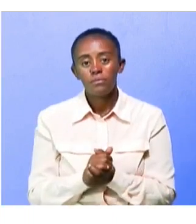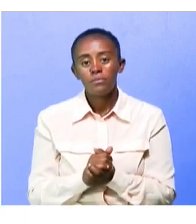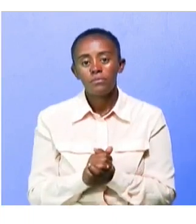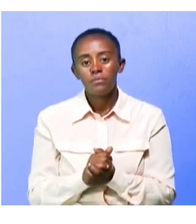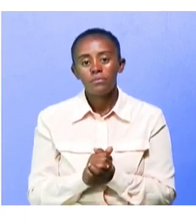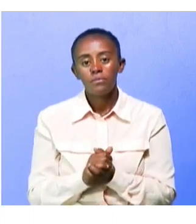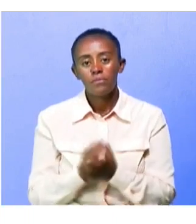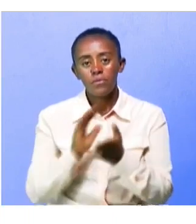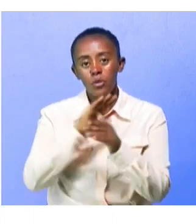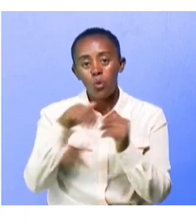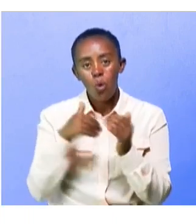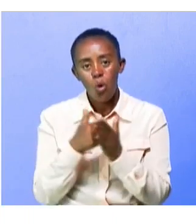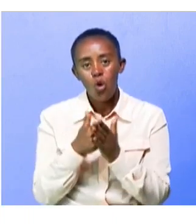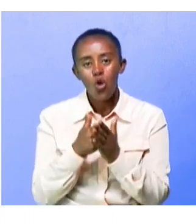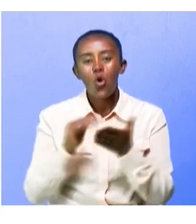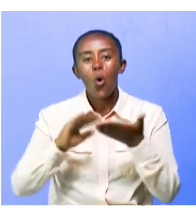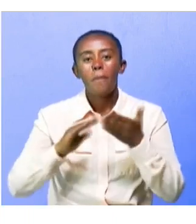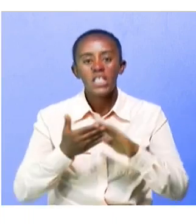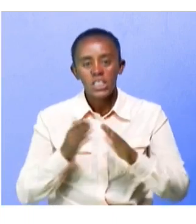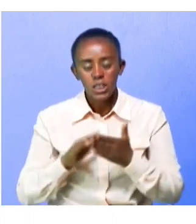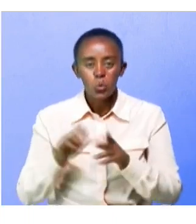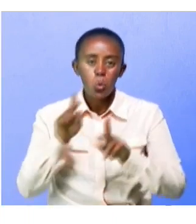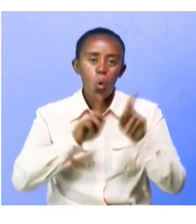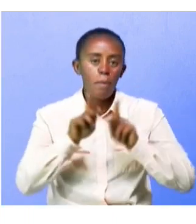all communities.